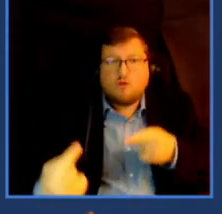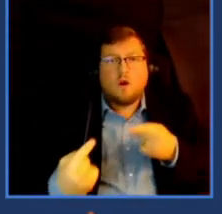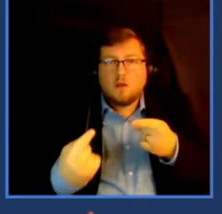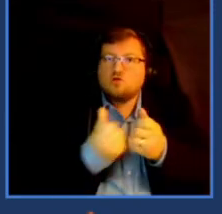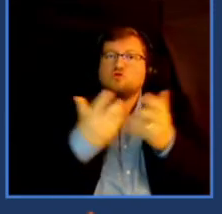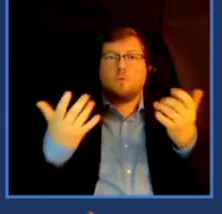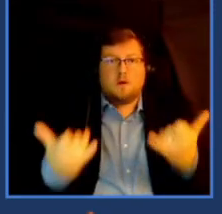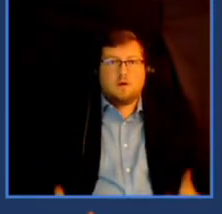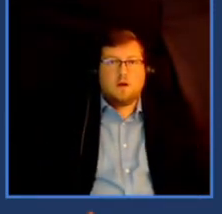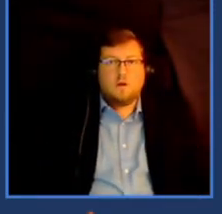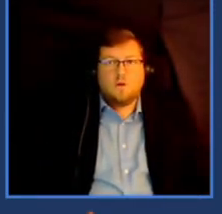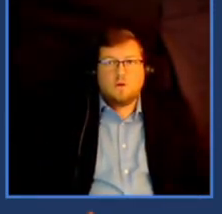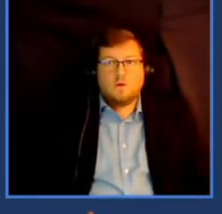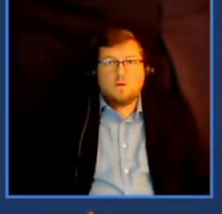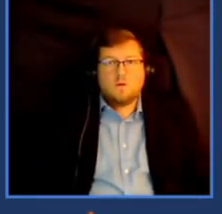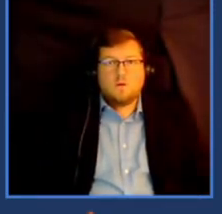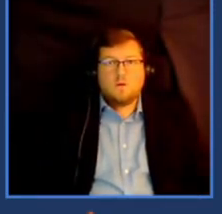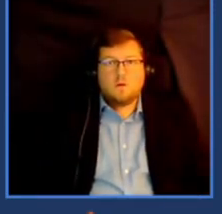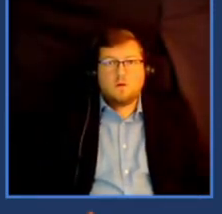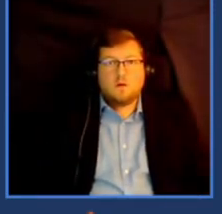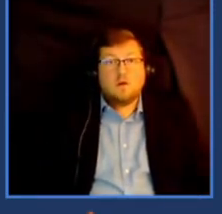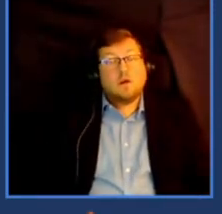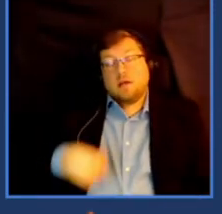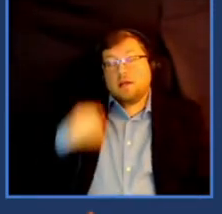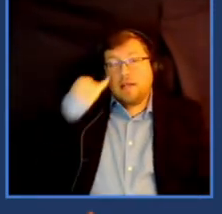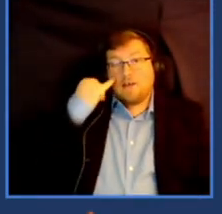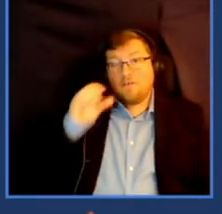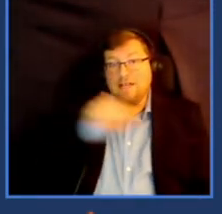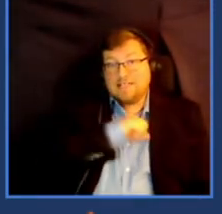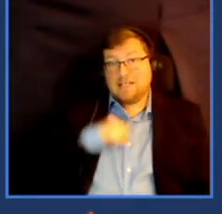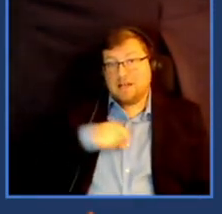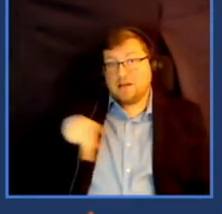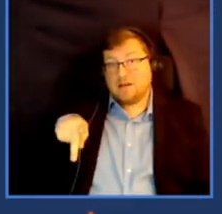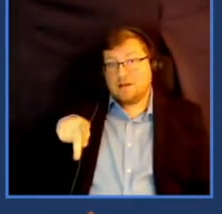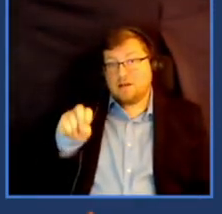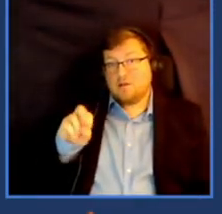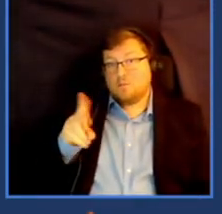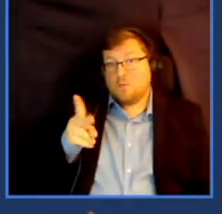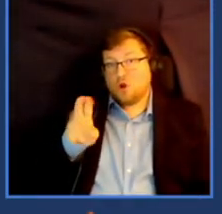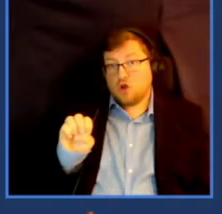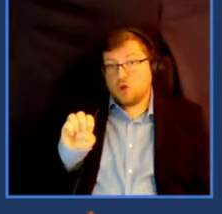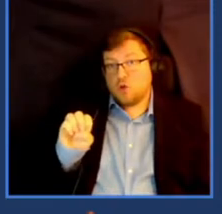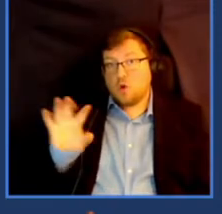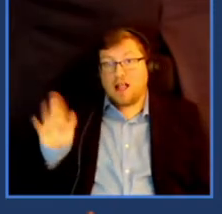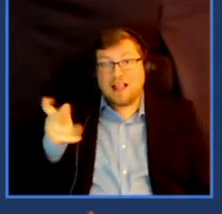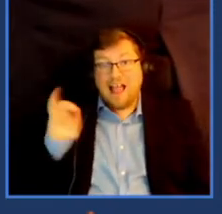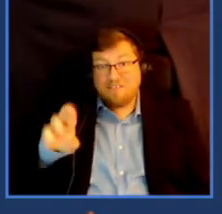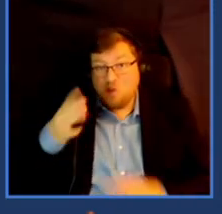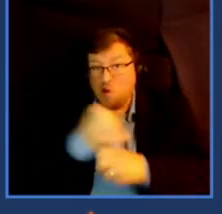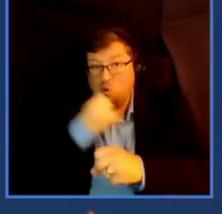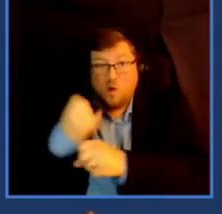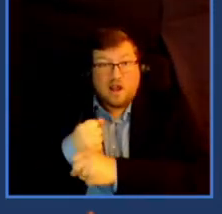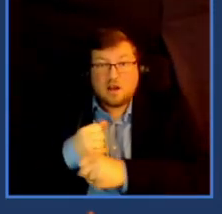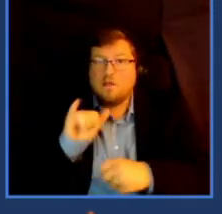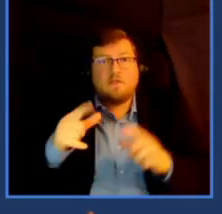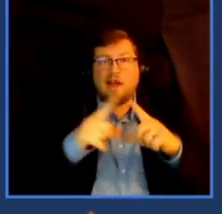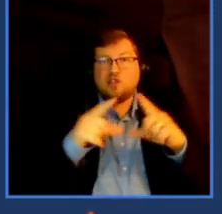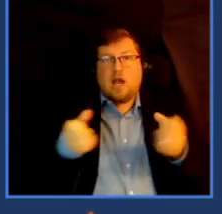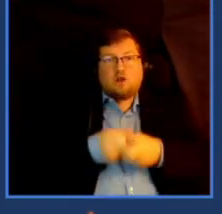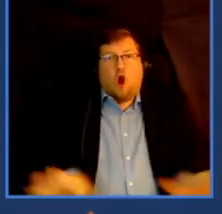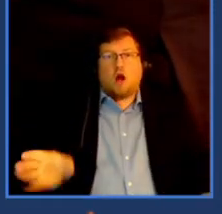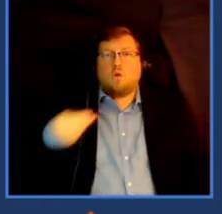And if you send Senators Perdue and Loeffler back to Washington, those checks will never get there. It's just that